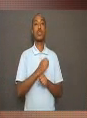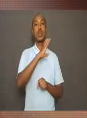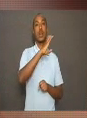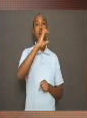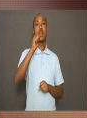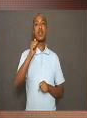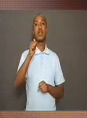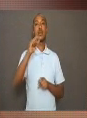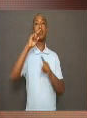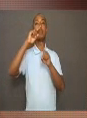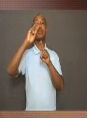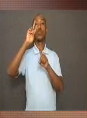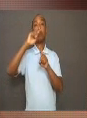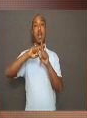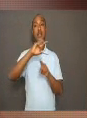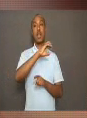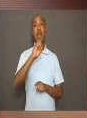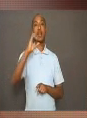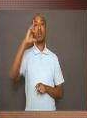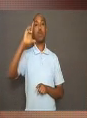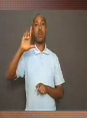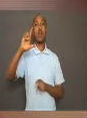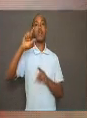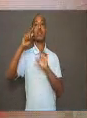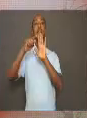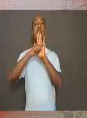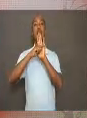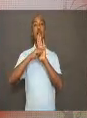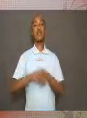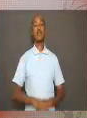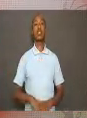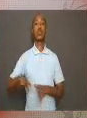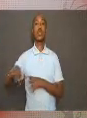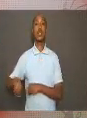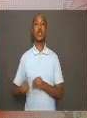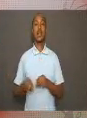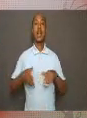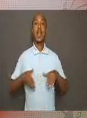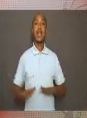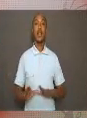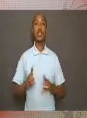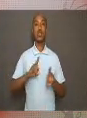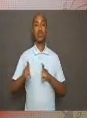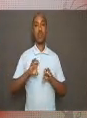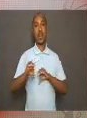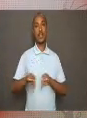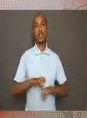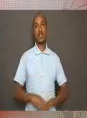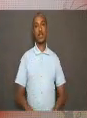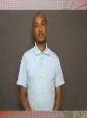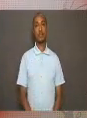calcium 2 plus and chloride ions. Students, let us do an